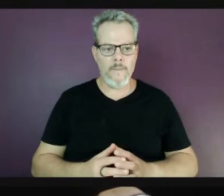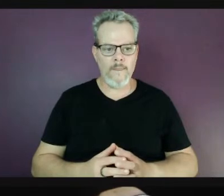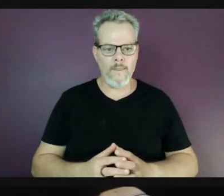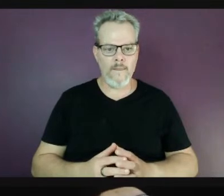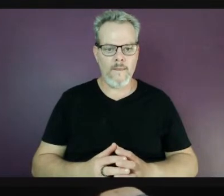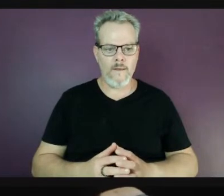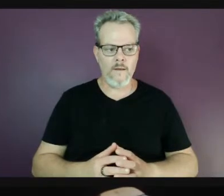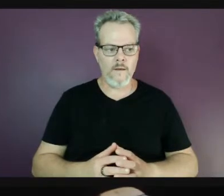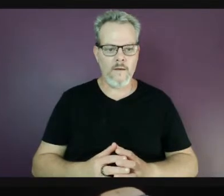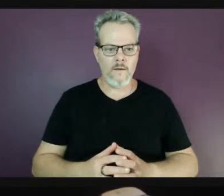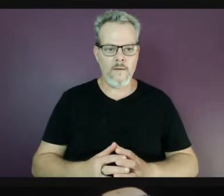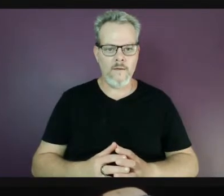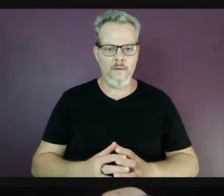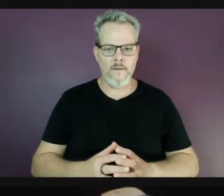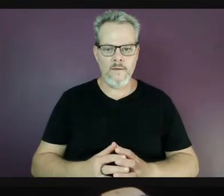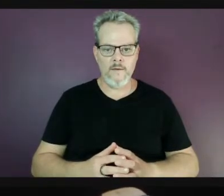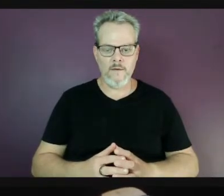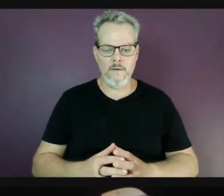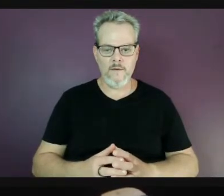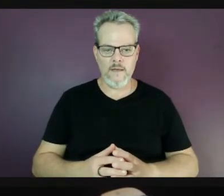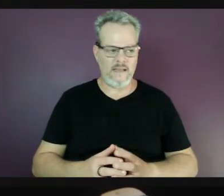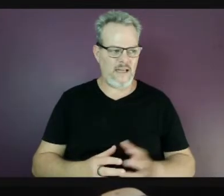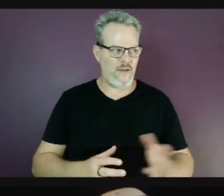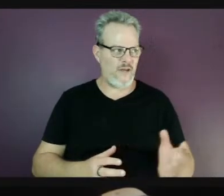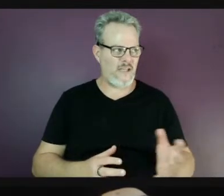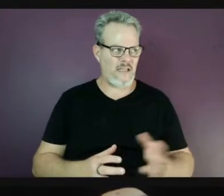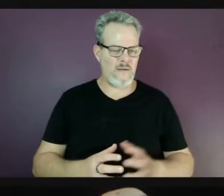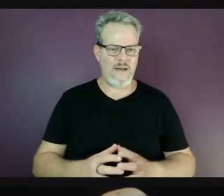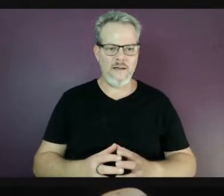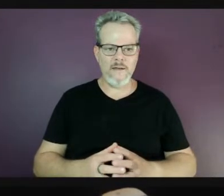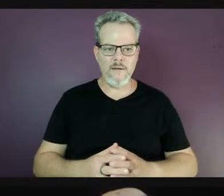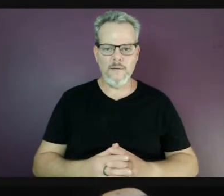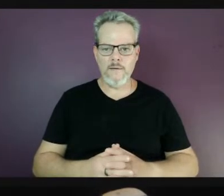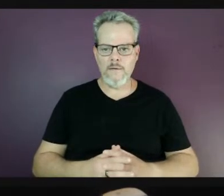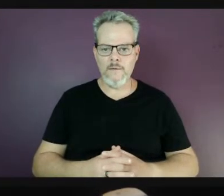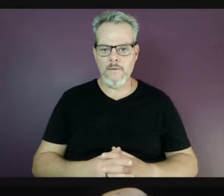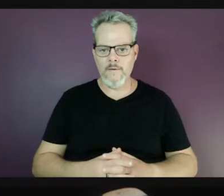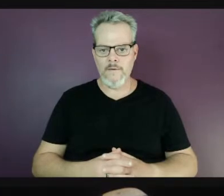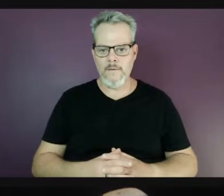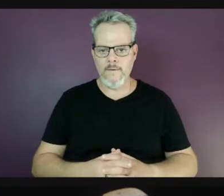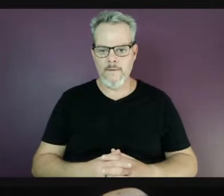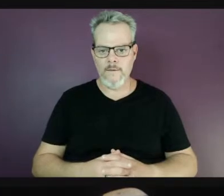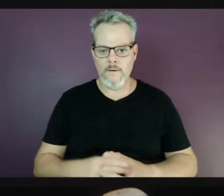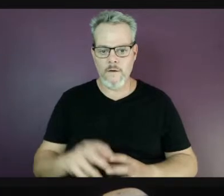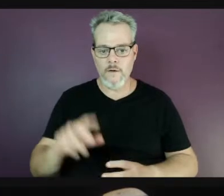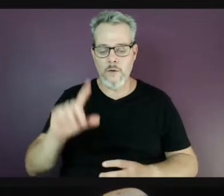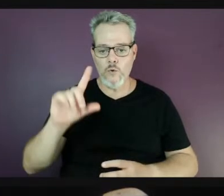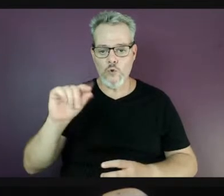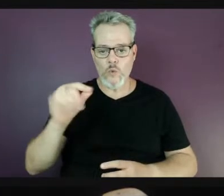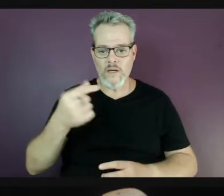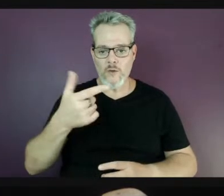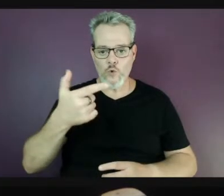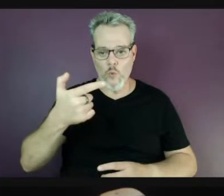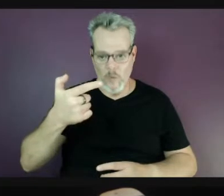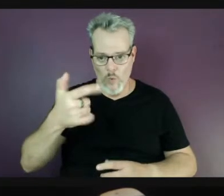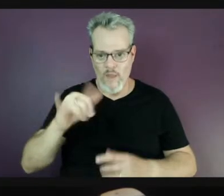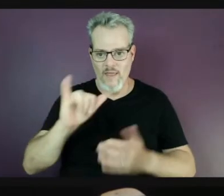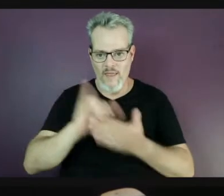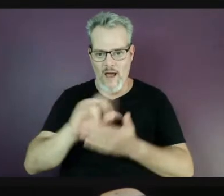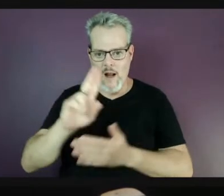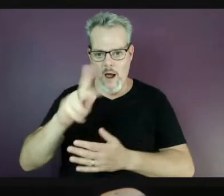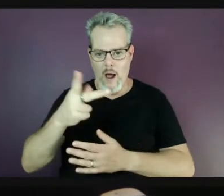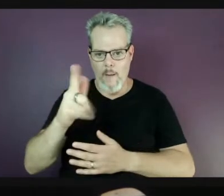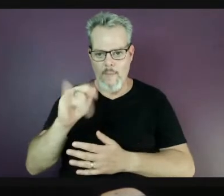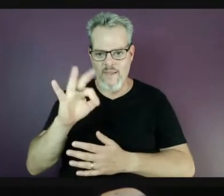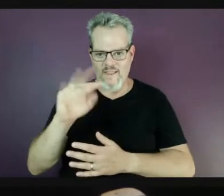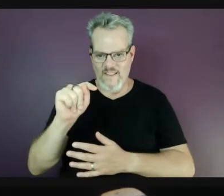map of 2021, where they show uplift, that same area, earthquakes along